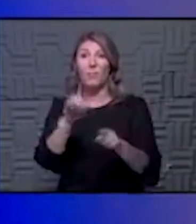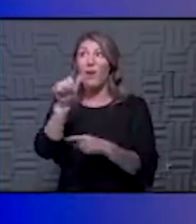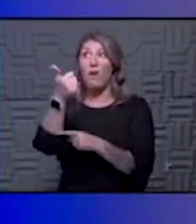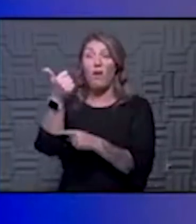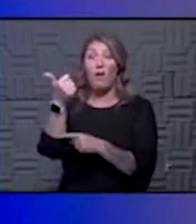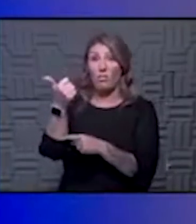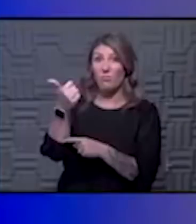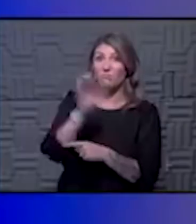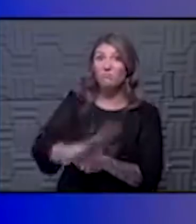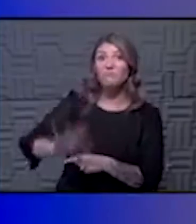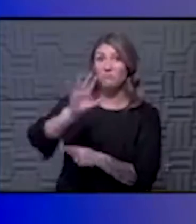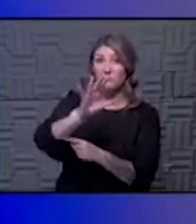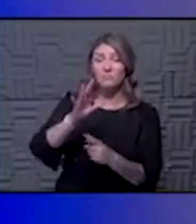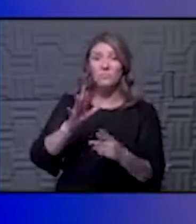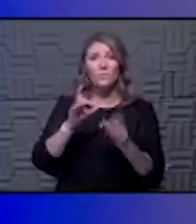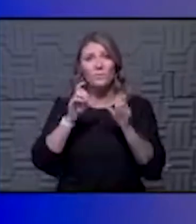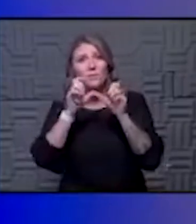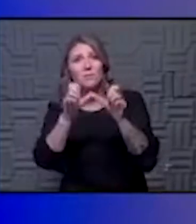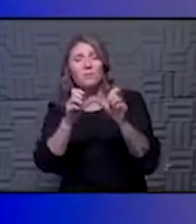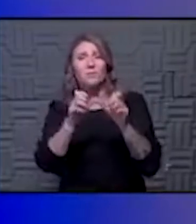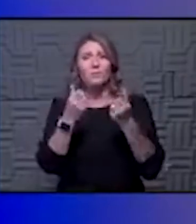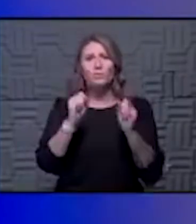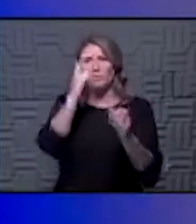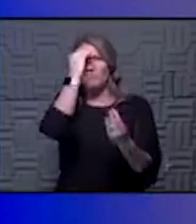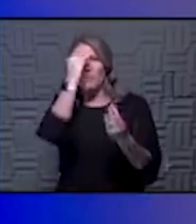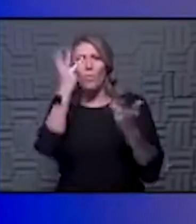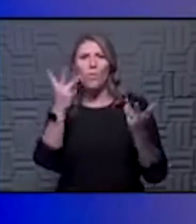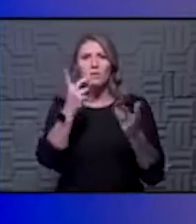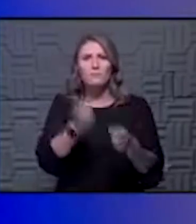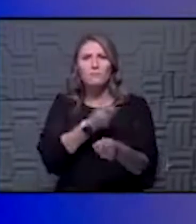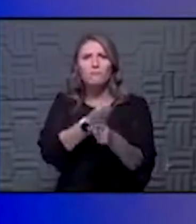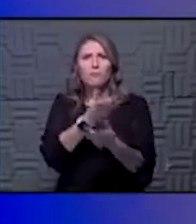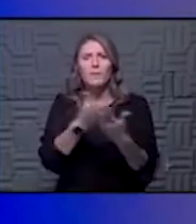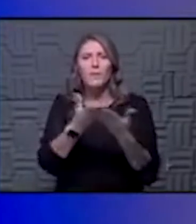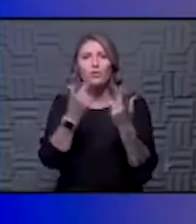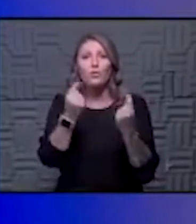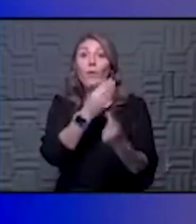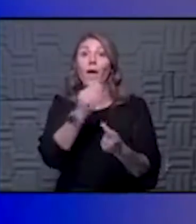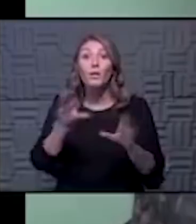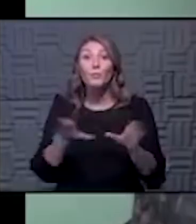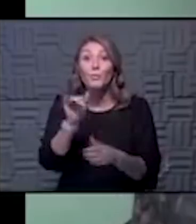So continue to try and think about what is the right thing to do and do it.